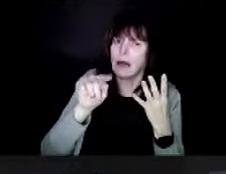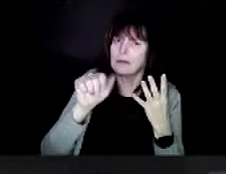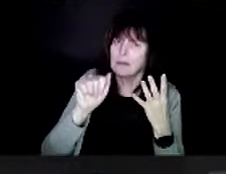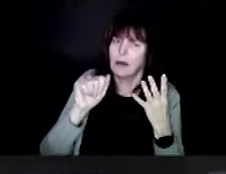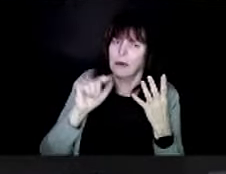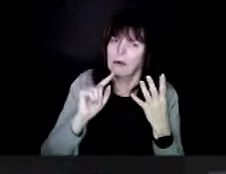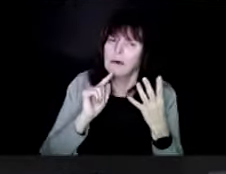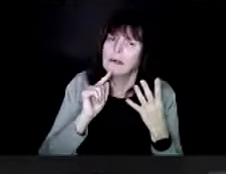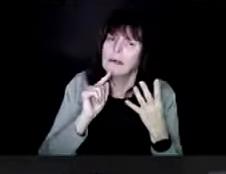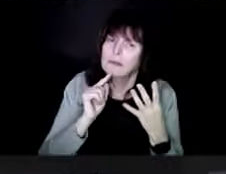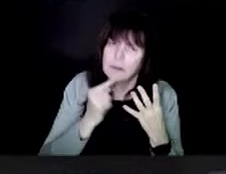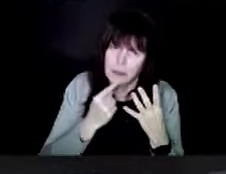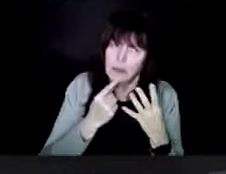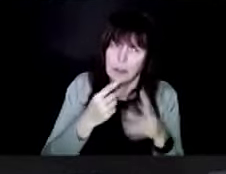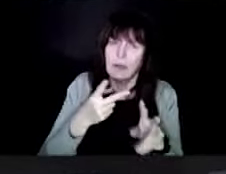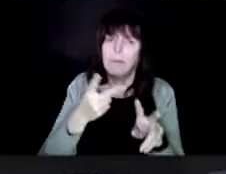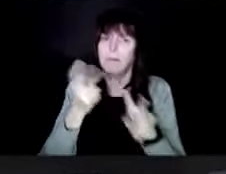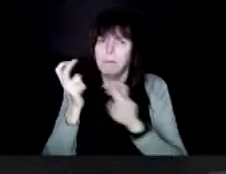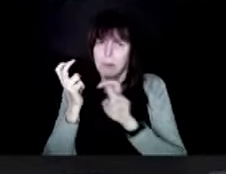and higher death rates than Omicron.